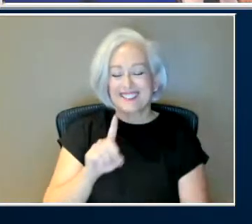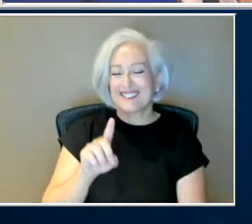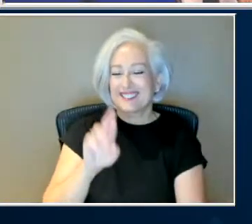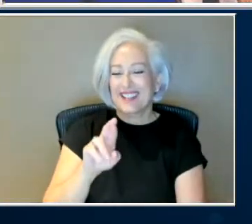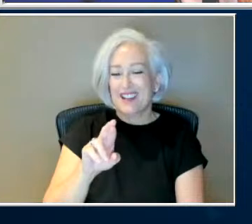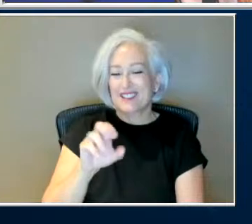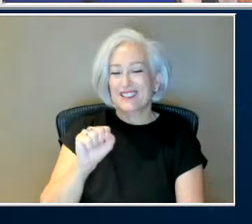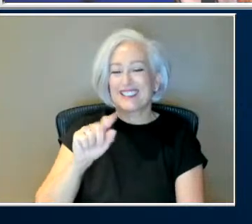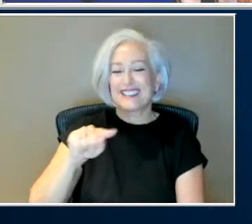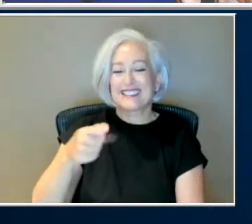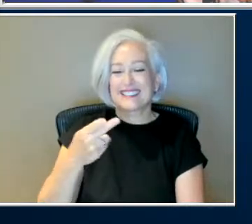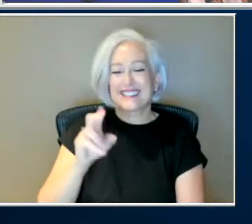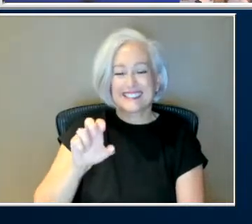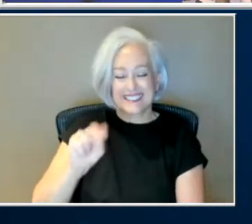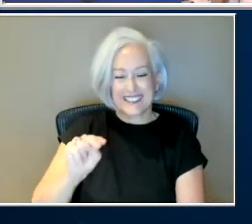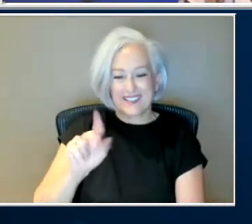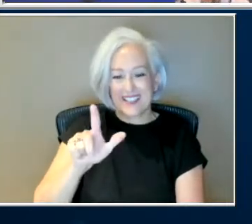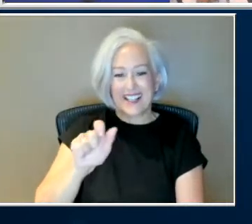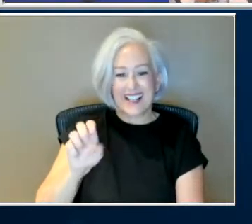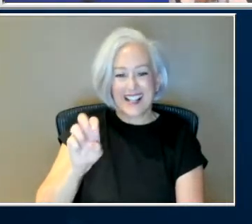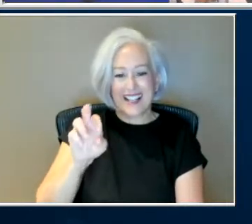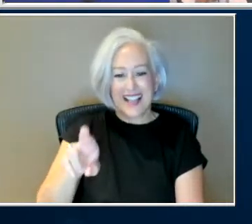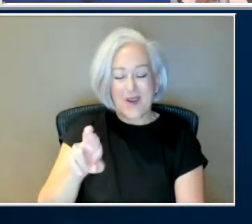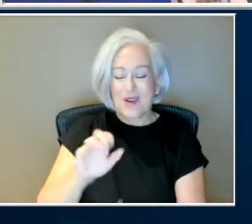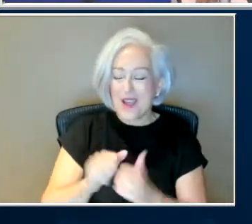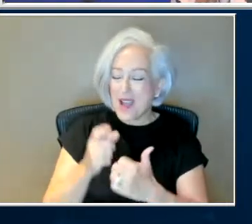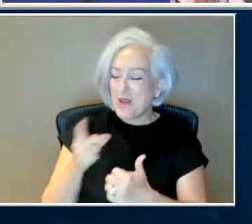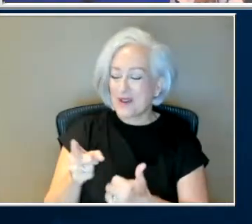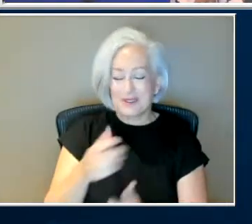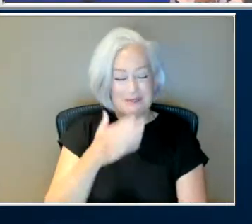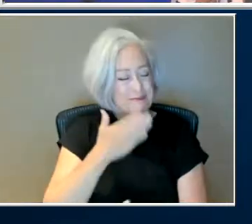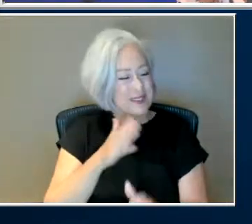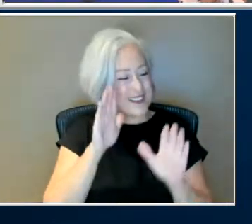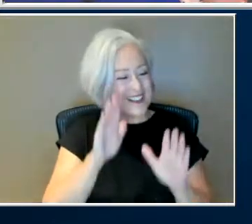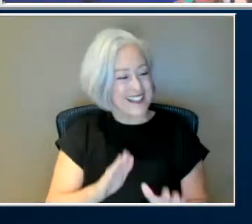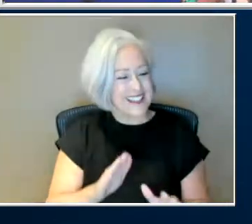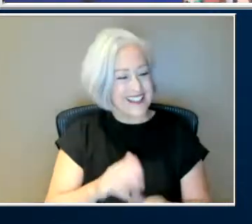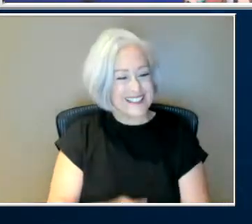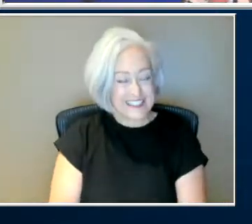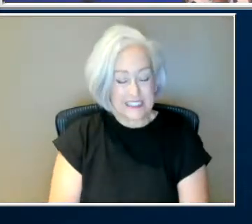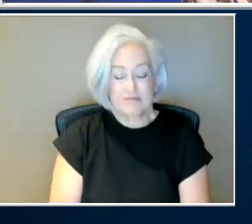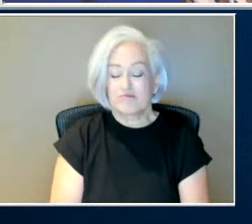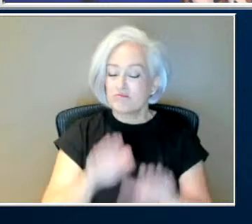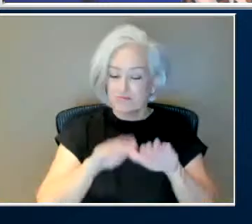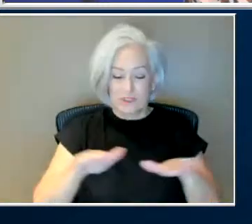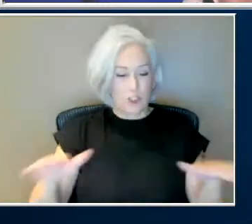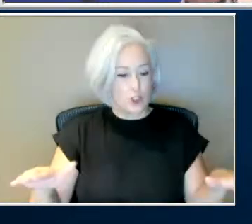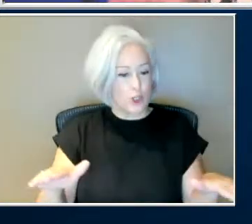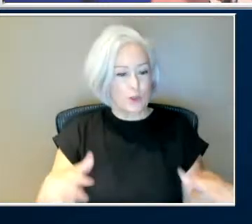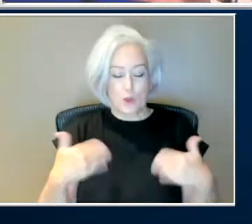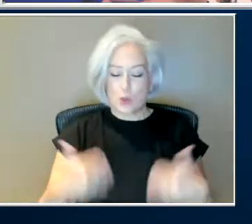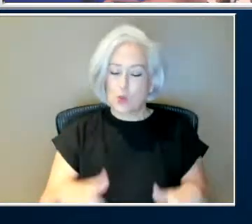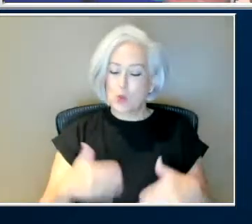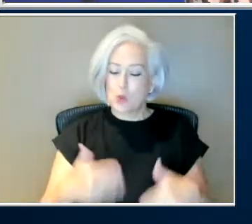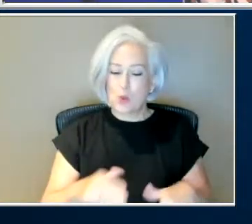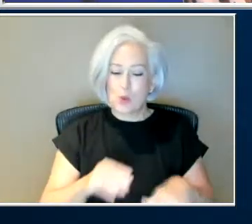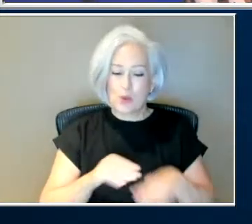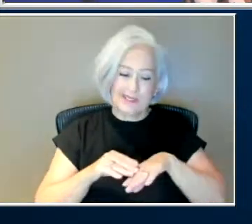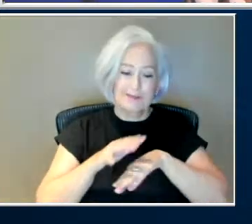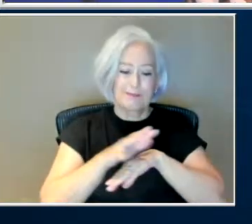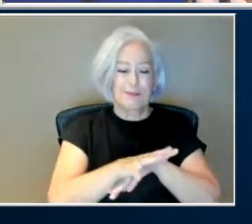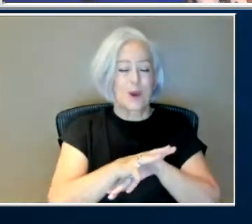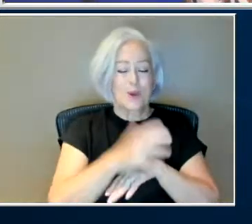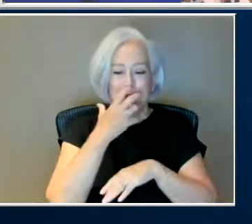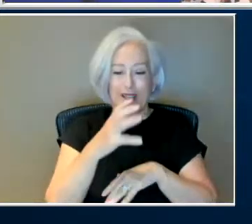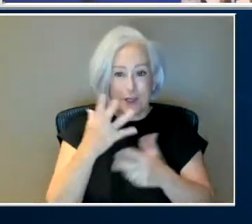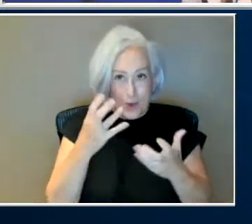Good morning. Doing great. Thank you. So kids, we know they're especially vulnerable to heat and they're out in it quite often. We want them to be outside as much as possible.